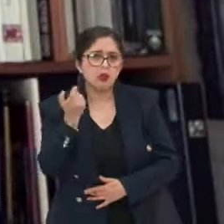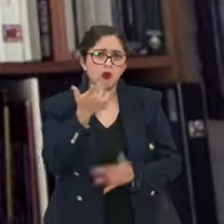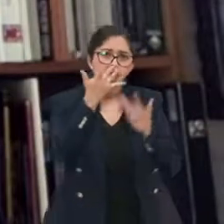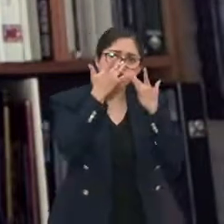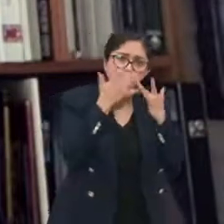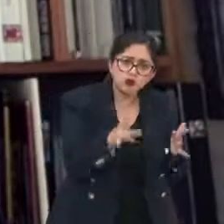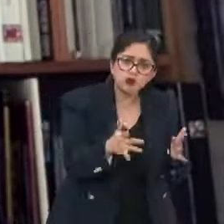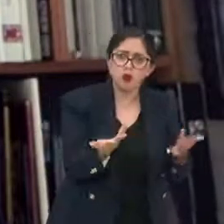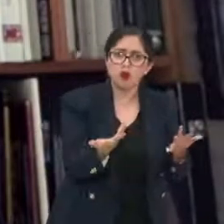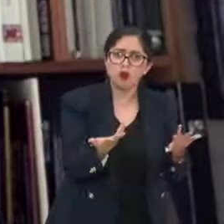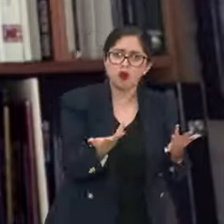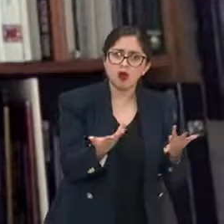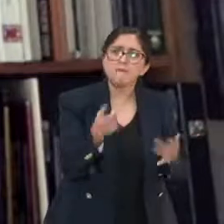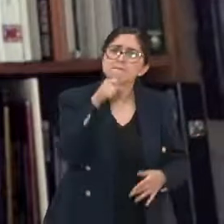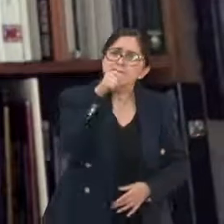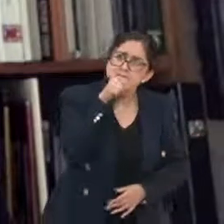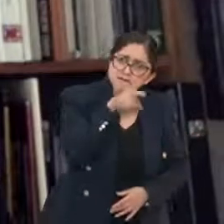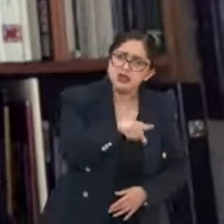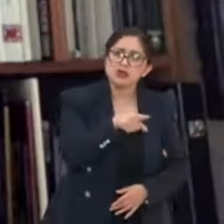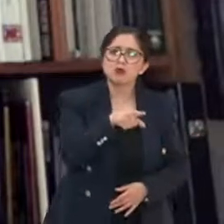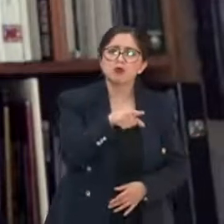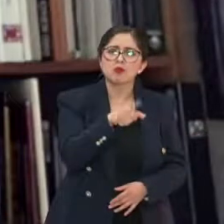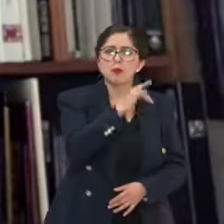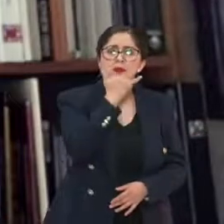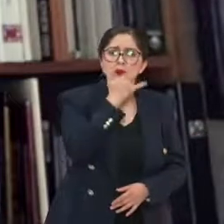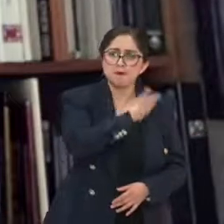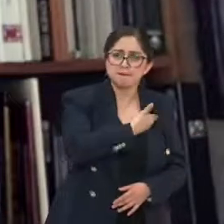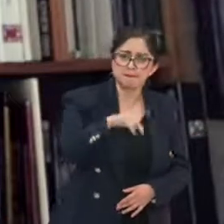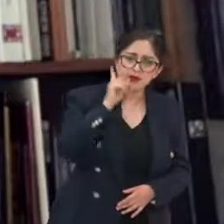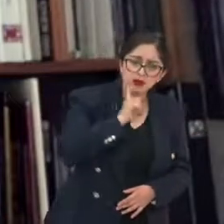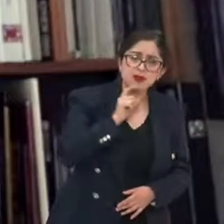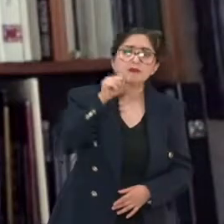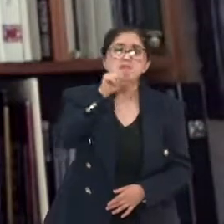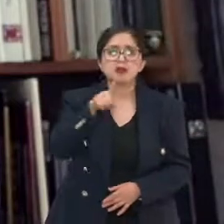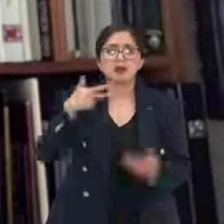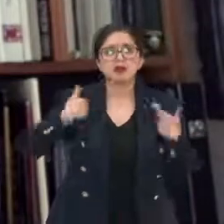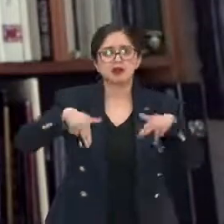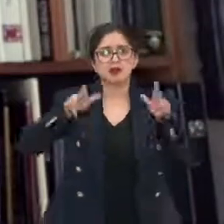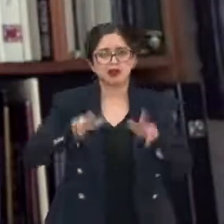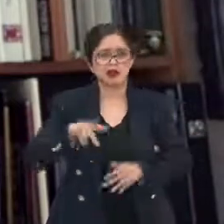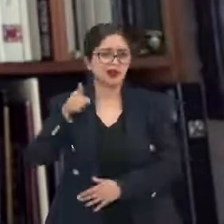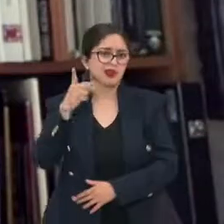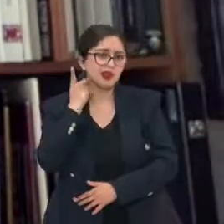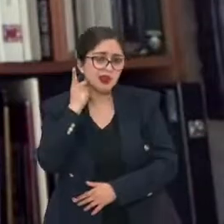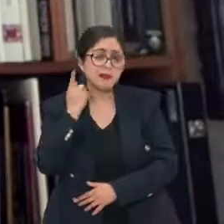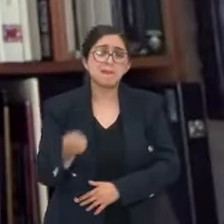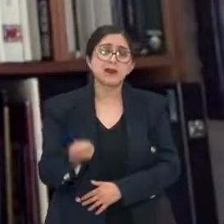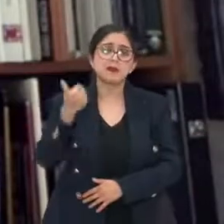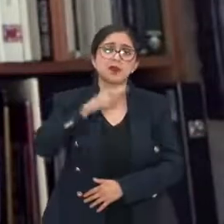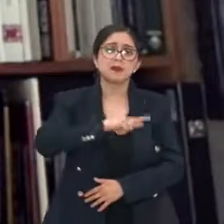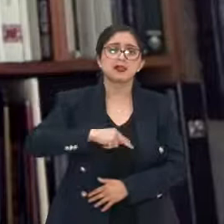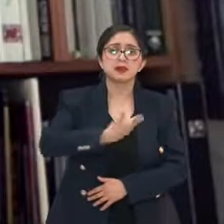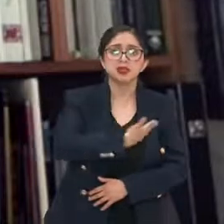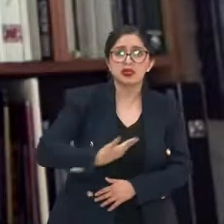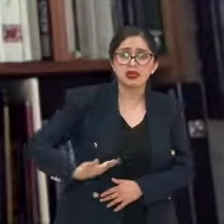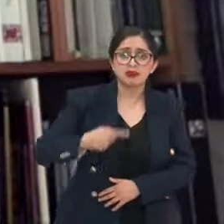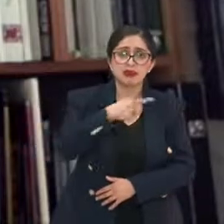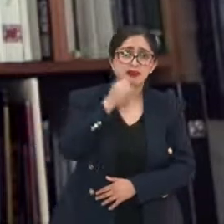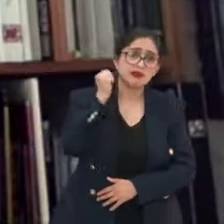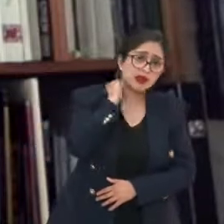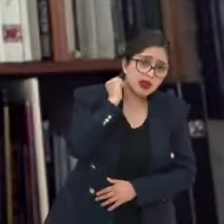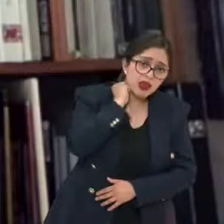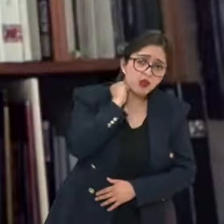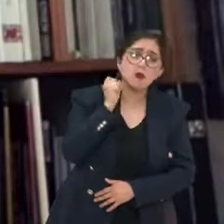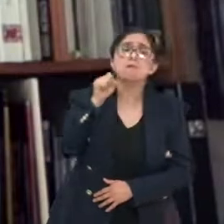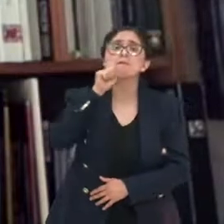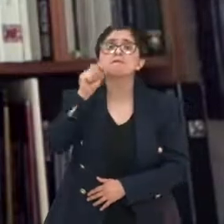resigned also the president of the Senate, also the president of the House of Representatives, the first vice president